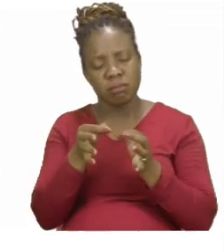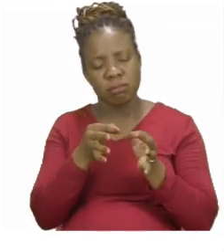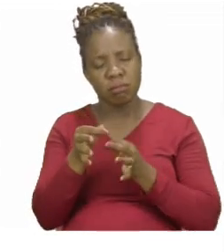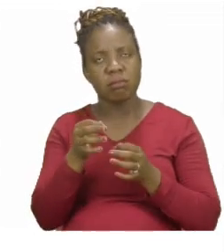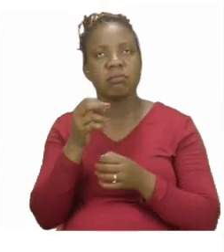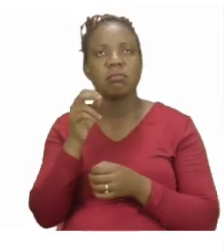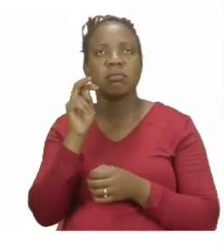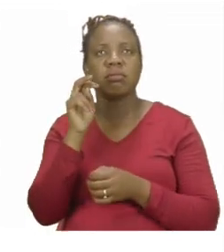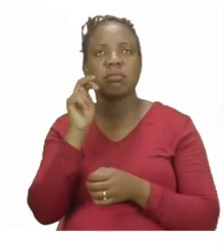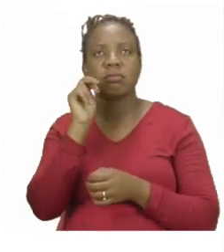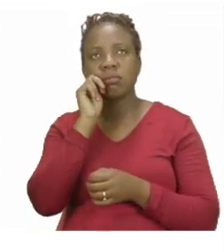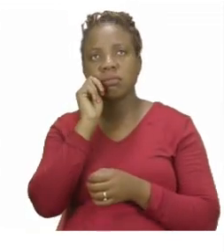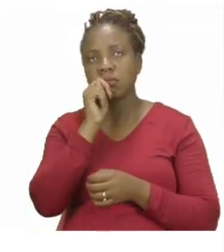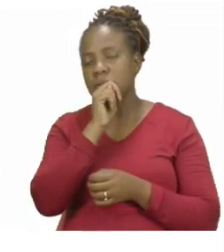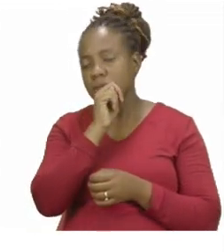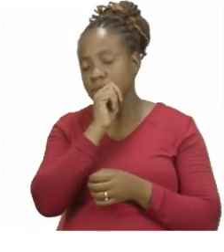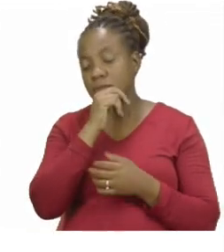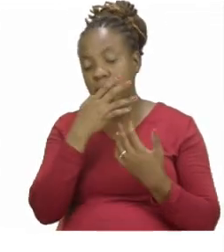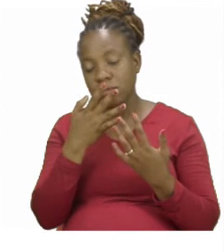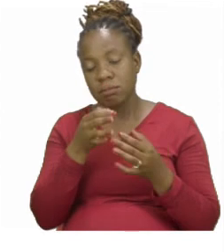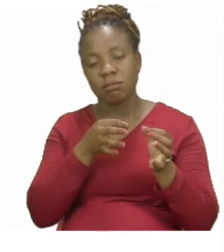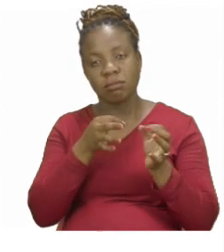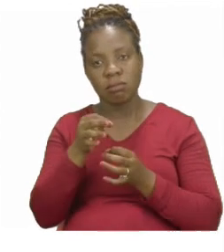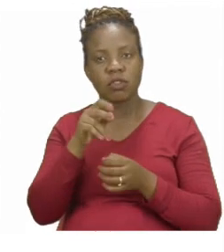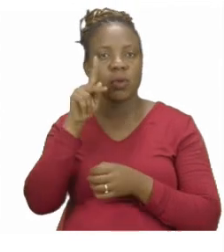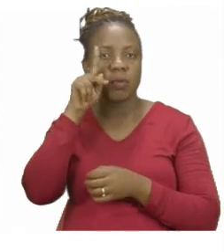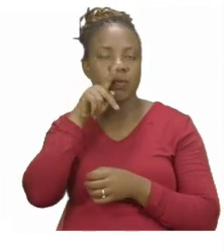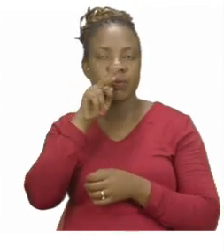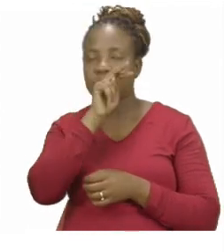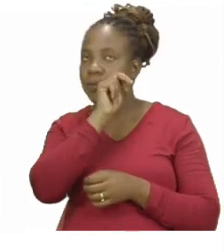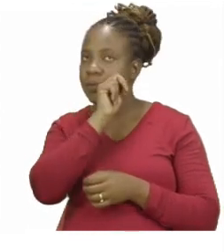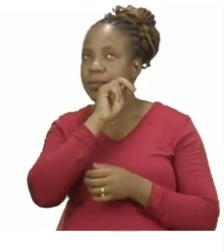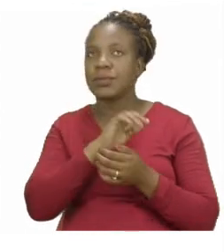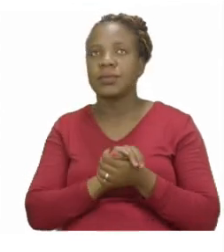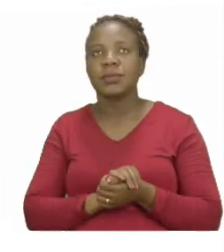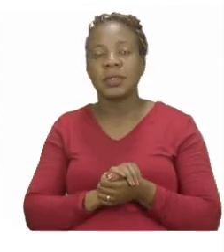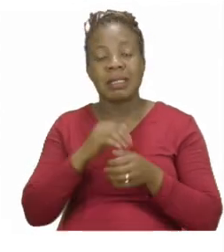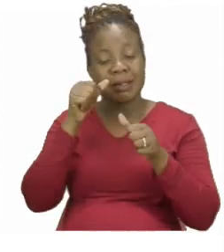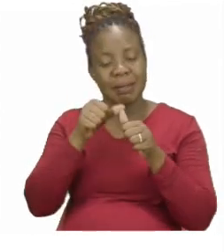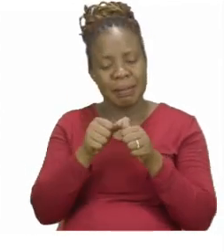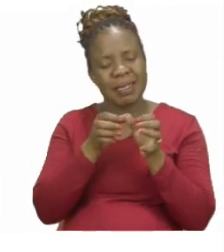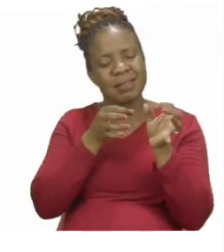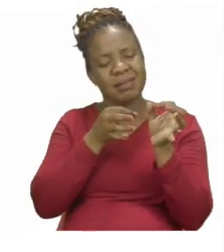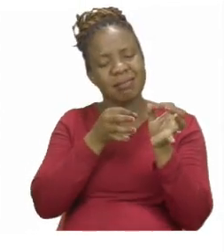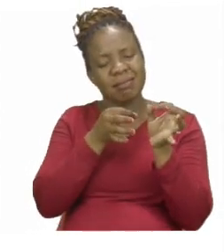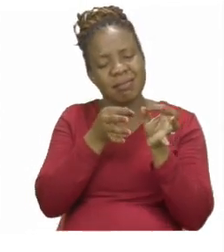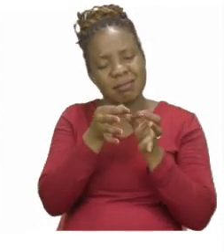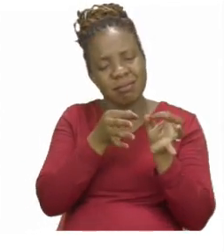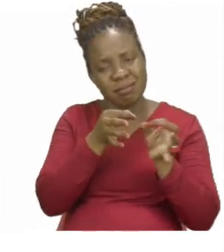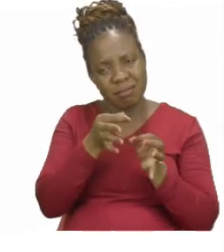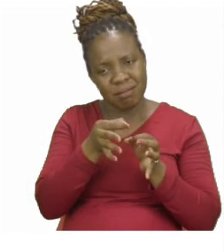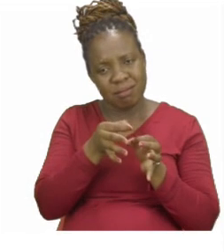noun or pronoun. Remember, it describes a noun